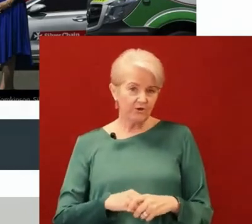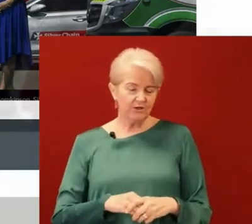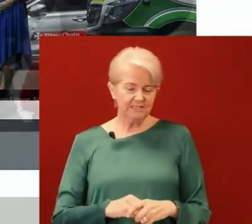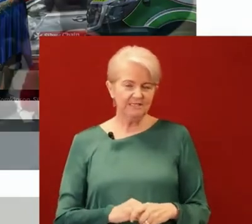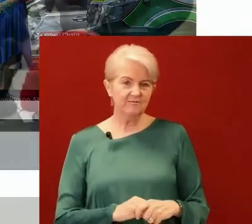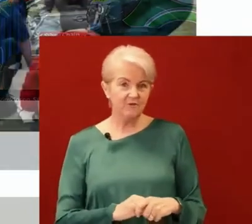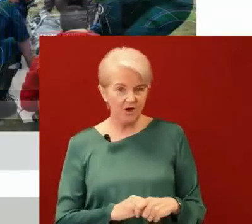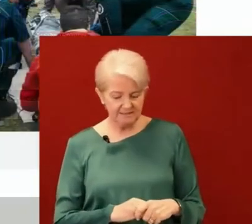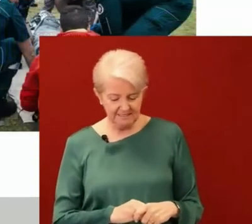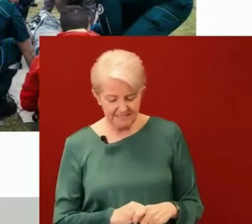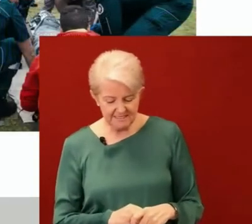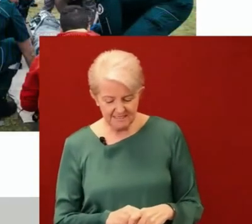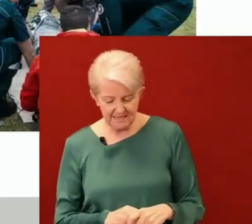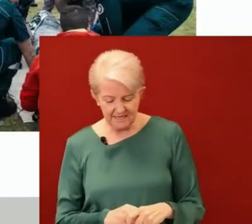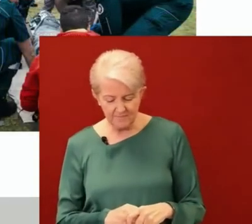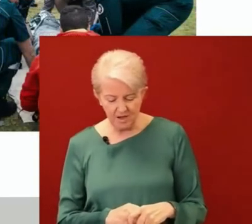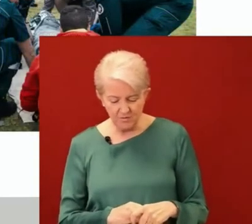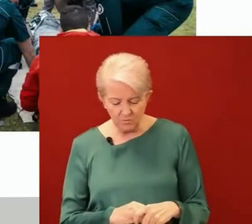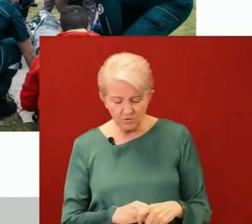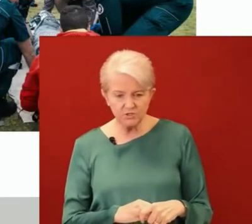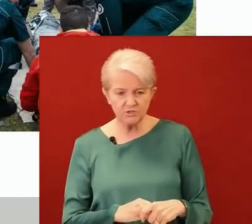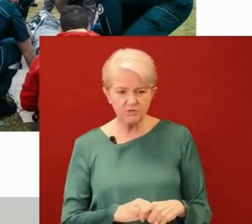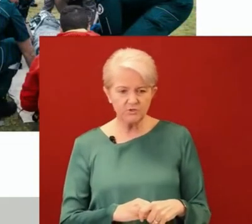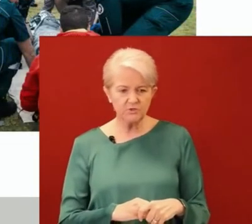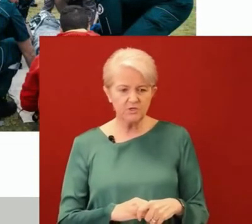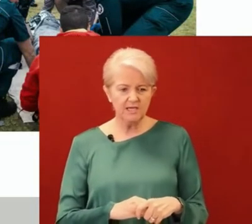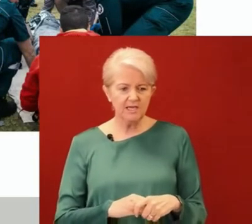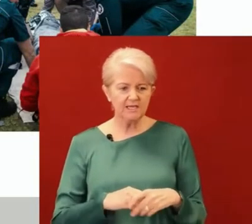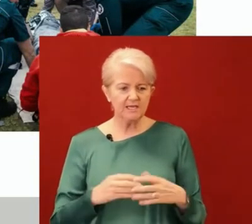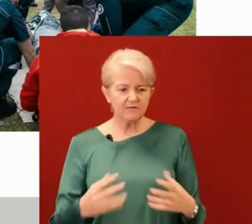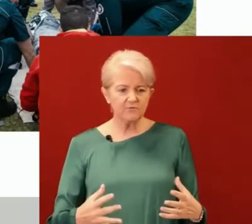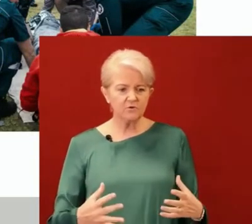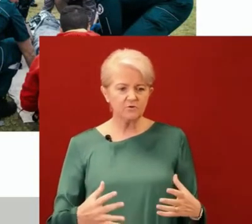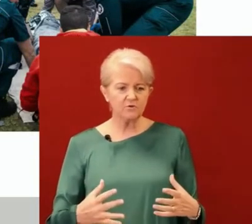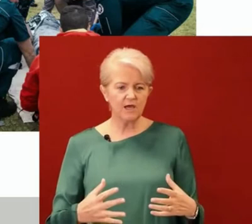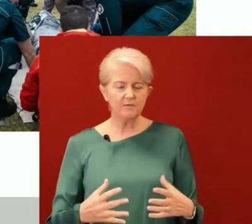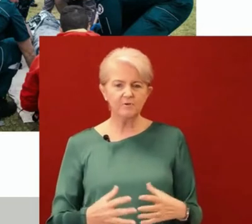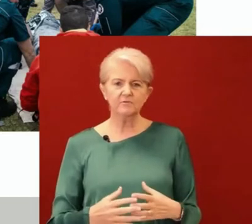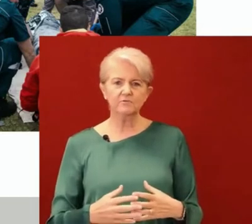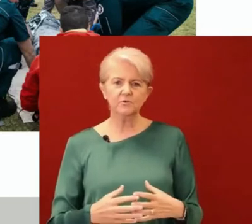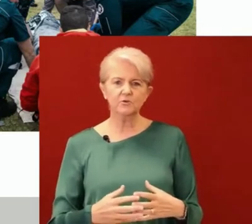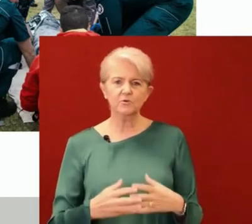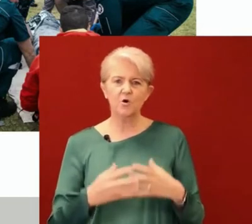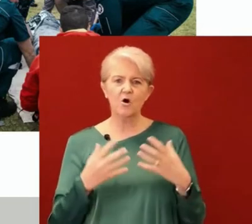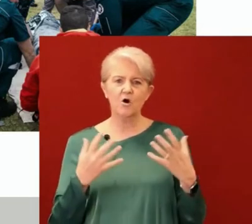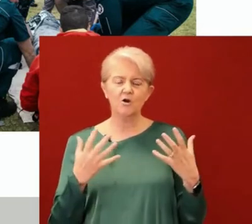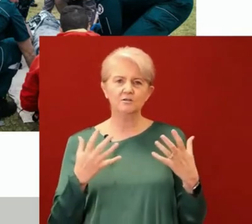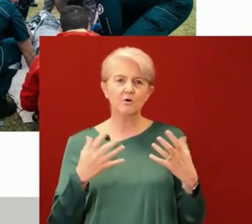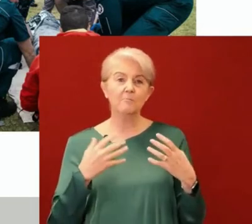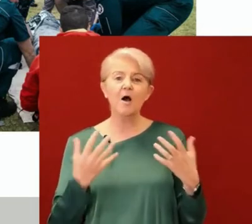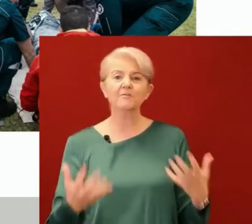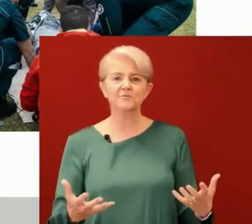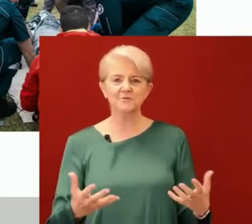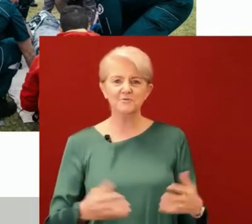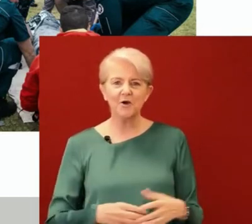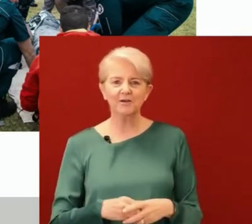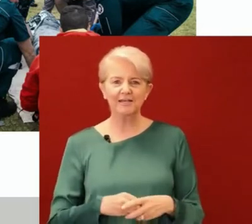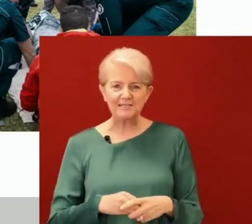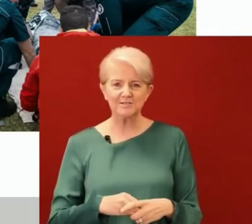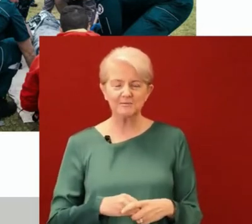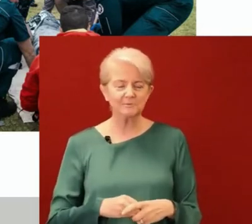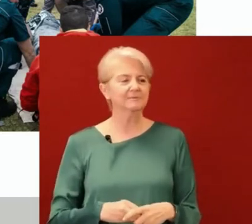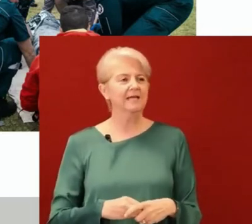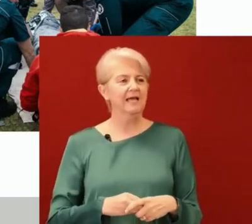So, finally, I want to give you a bit of a view on, or my view